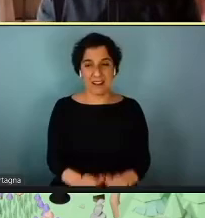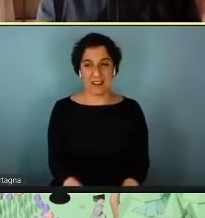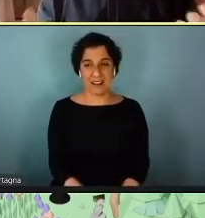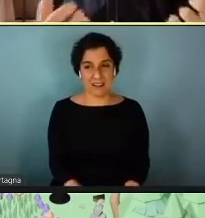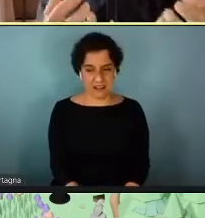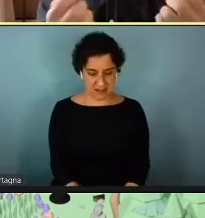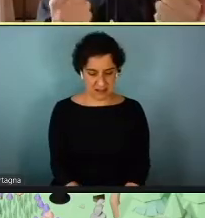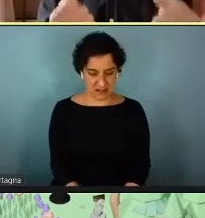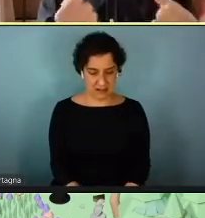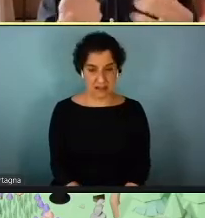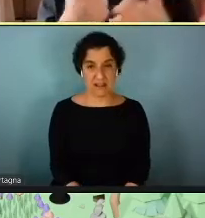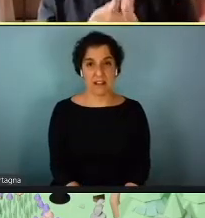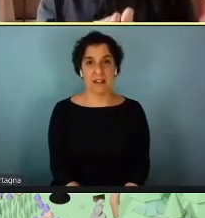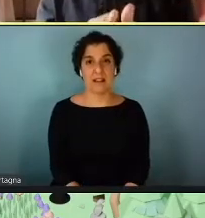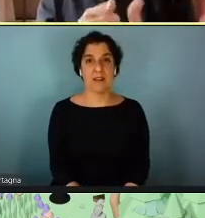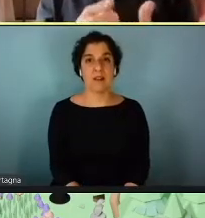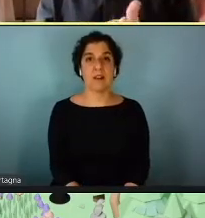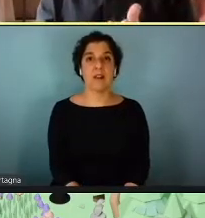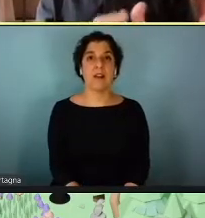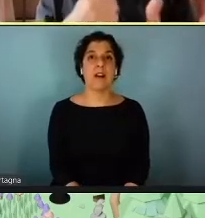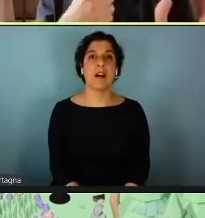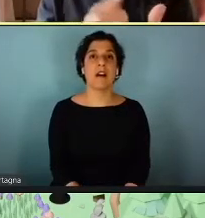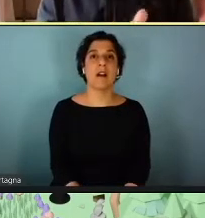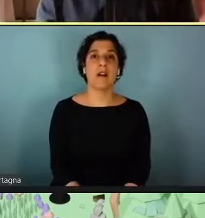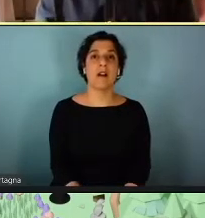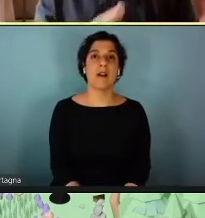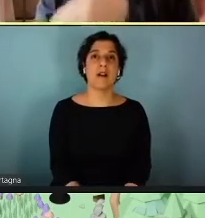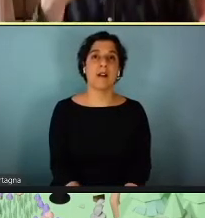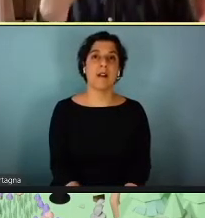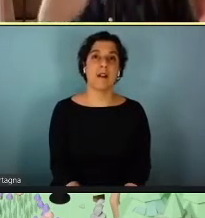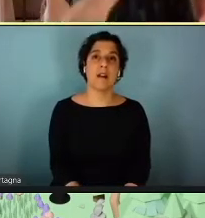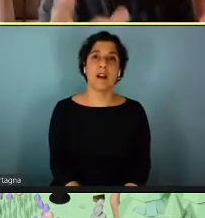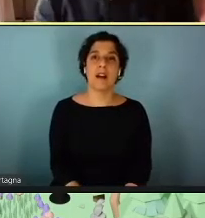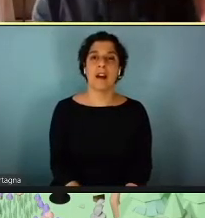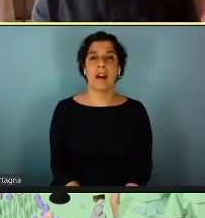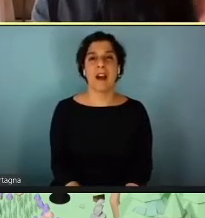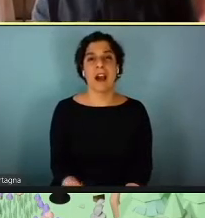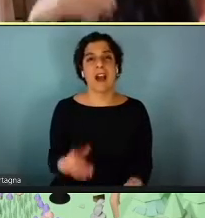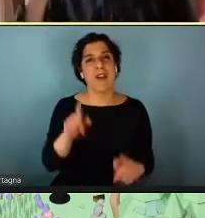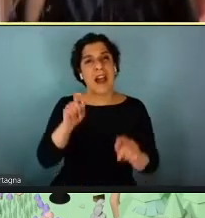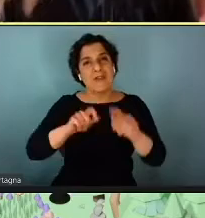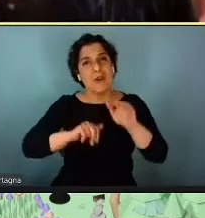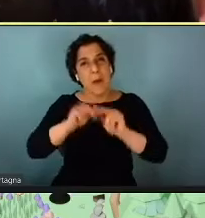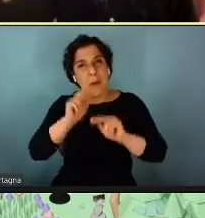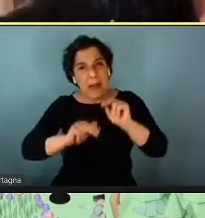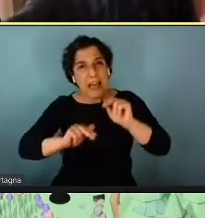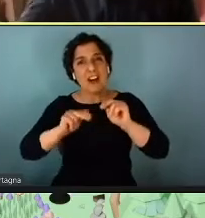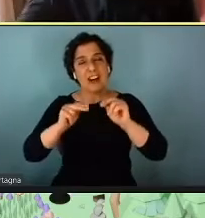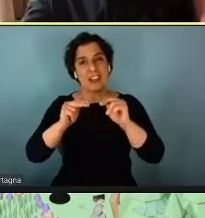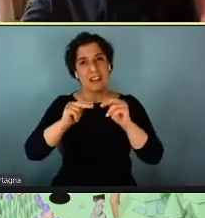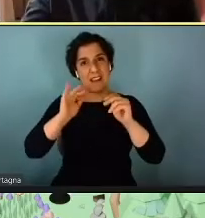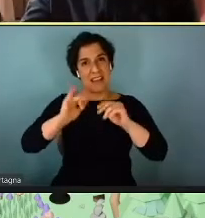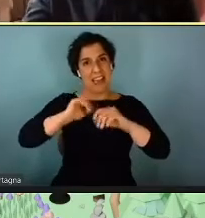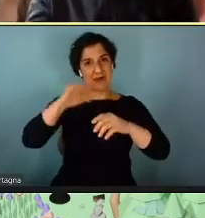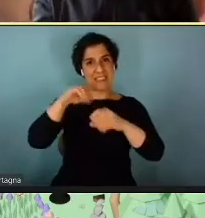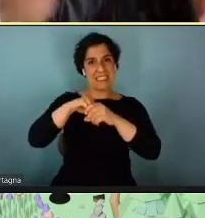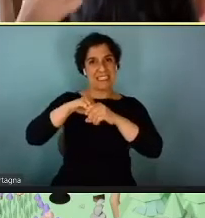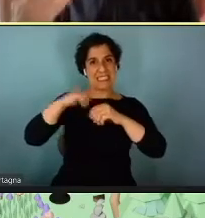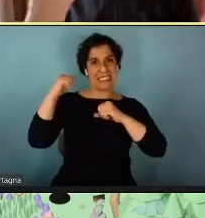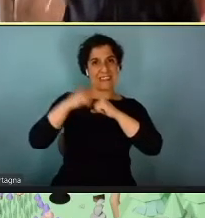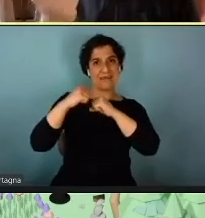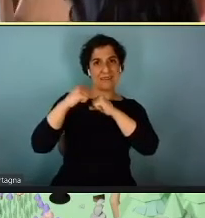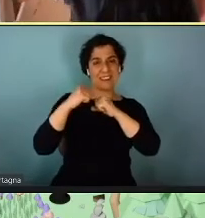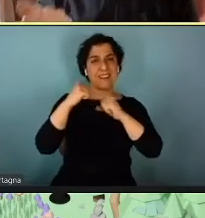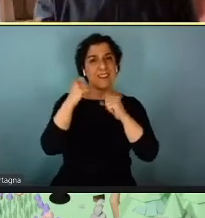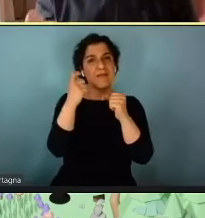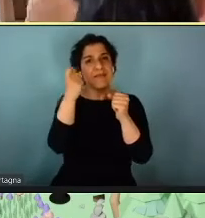intentions, you still have to kind of build resiliency into knowing that the future is not going